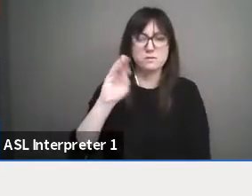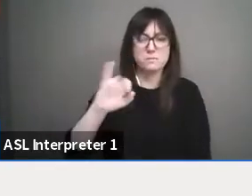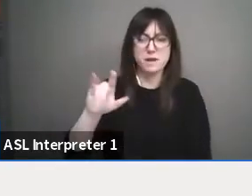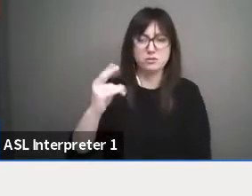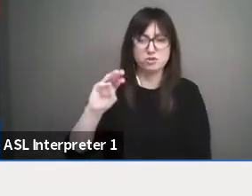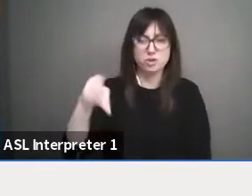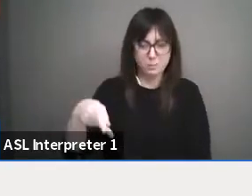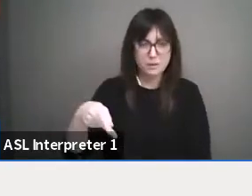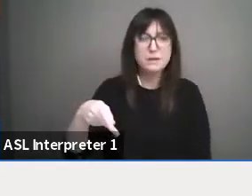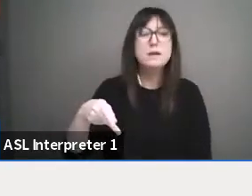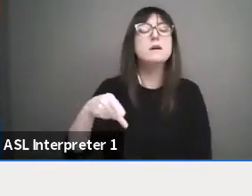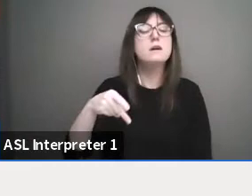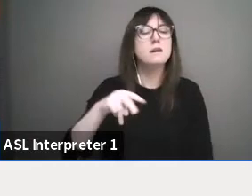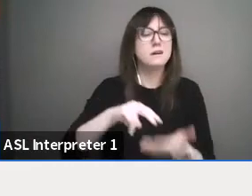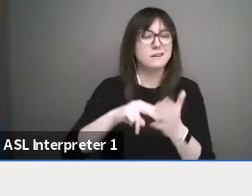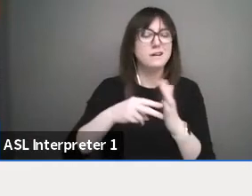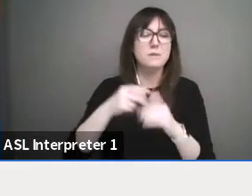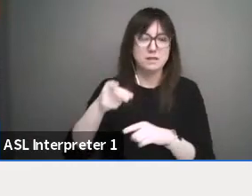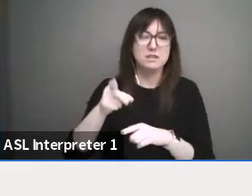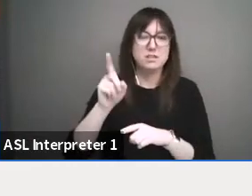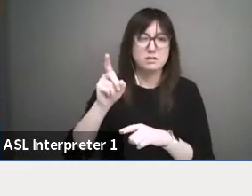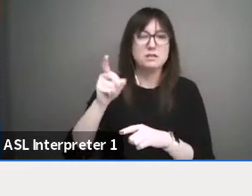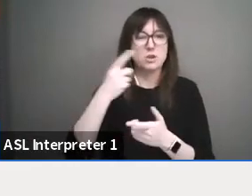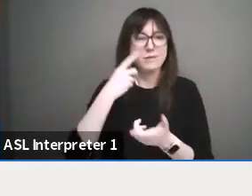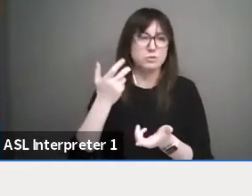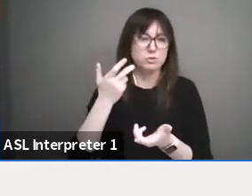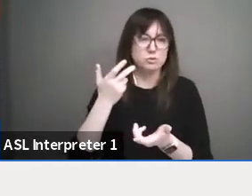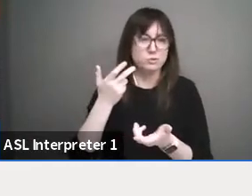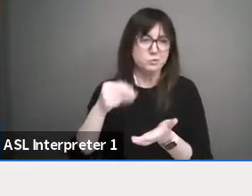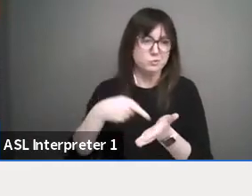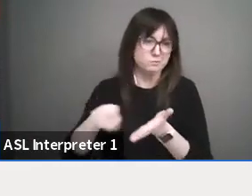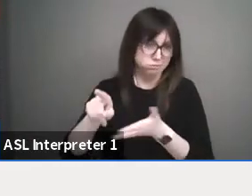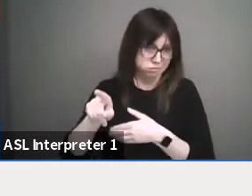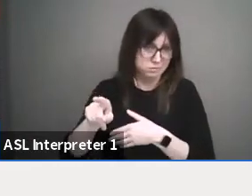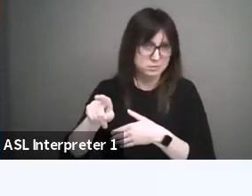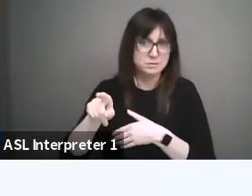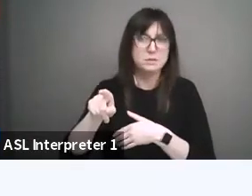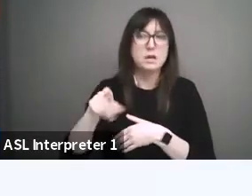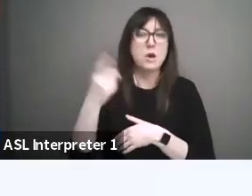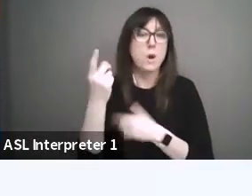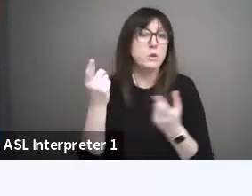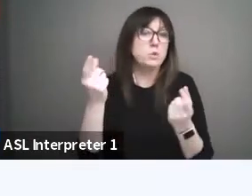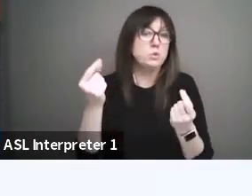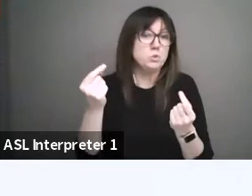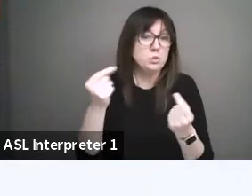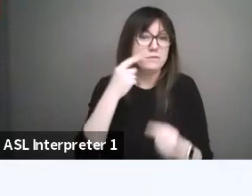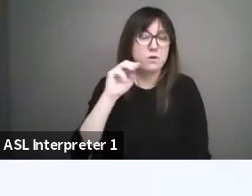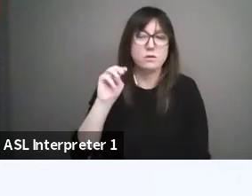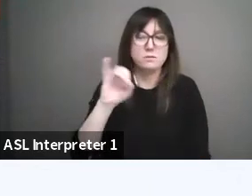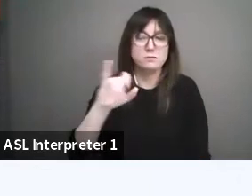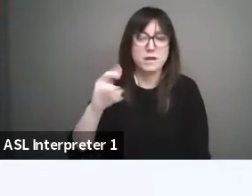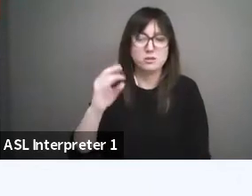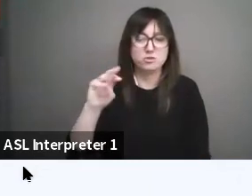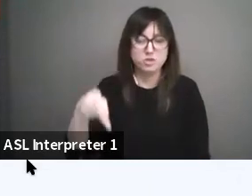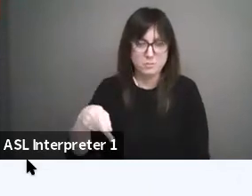You will have to actually invest in Vidyard to do this. A hack that we can do for MailChimp is when we go back